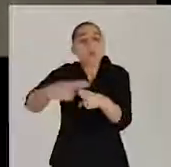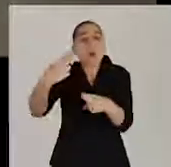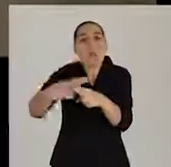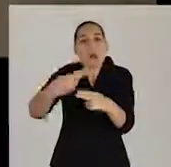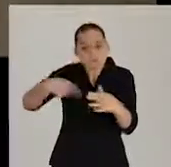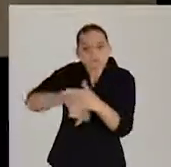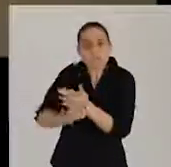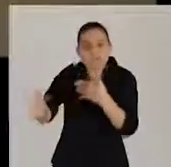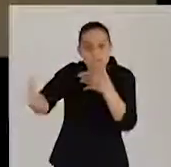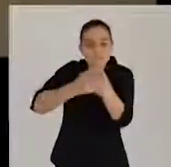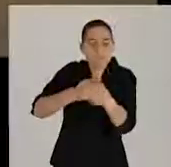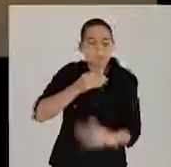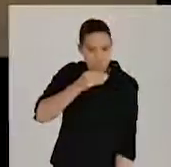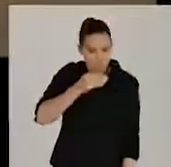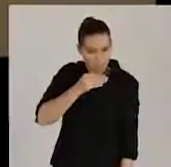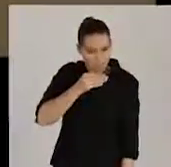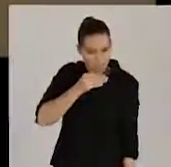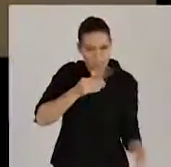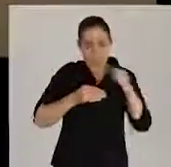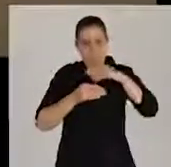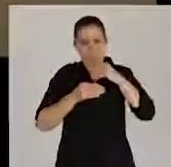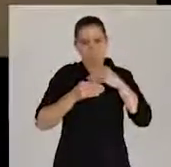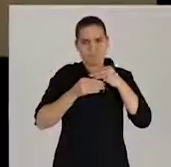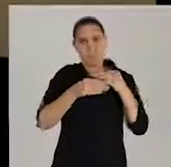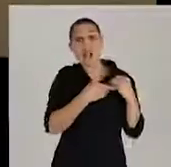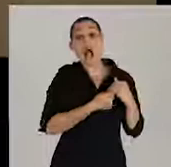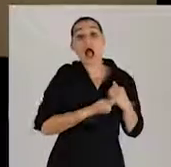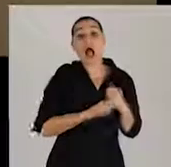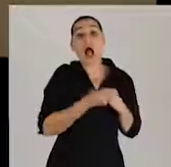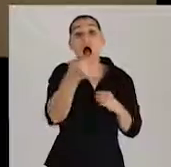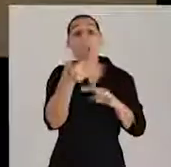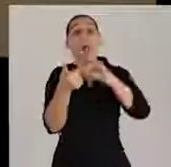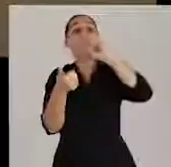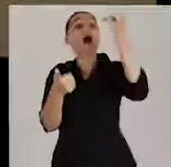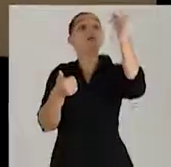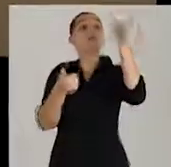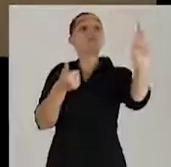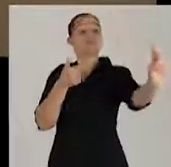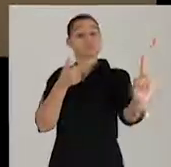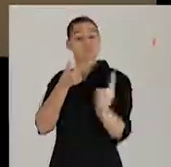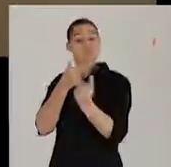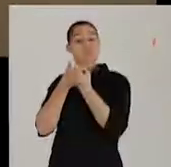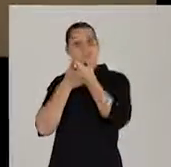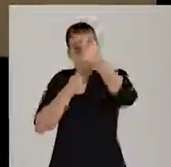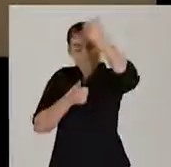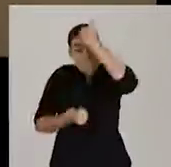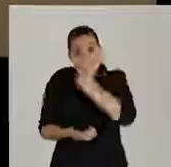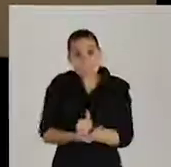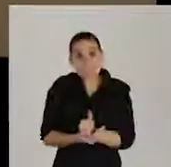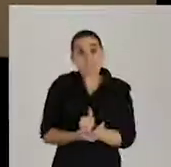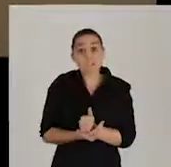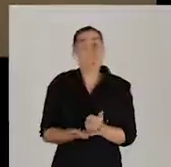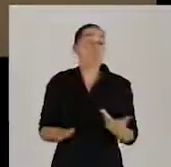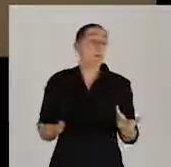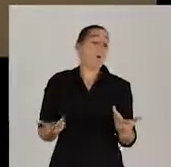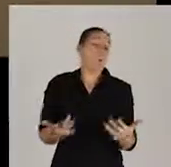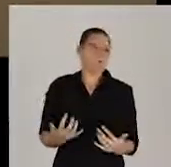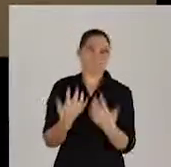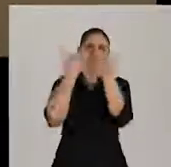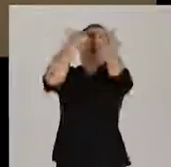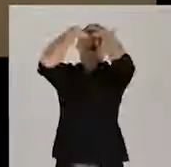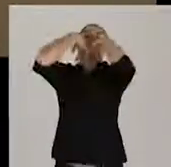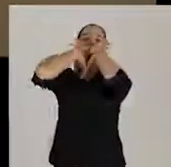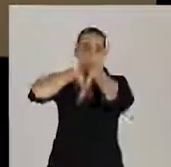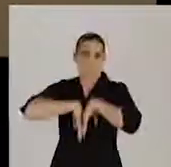poorly ventilated bathrooms should not be used for sputum collection because they offer no safety to other patients or